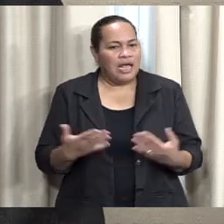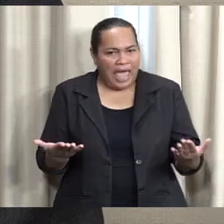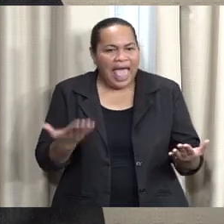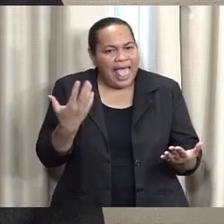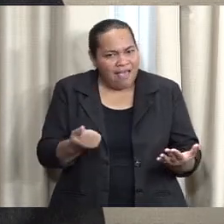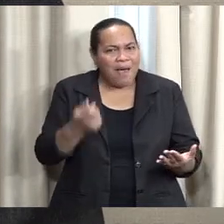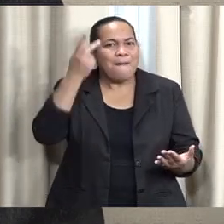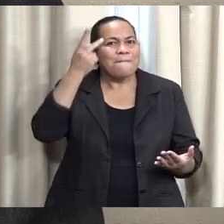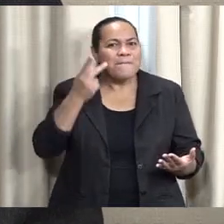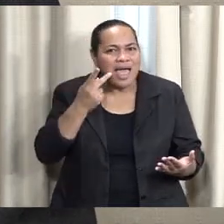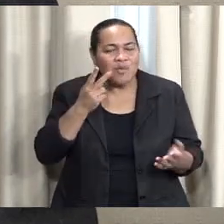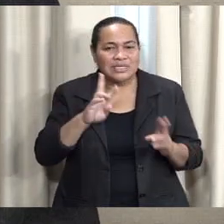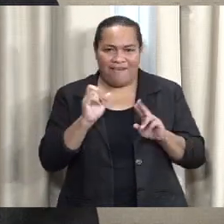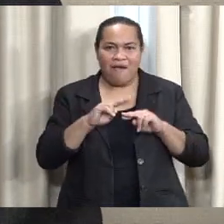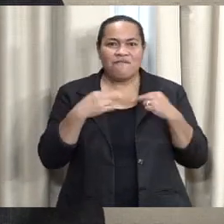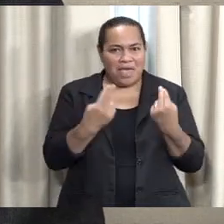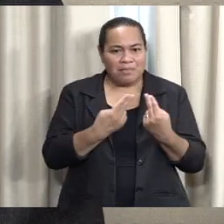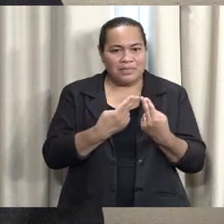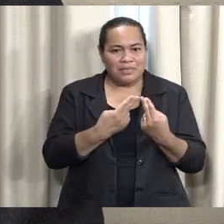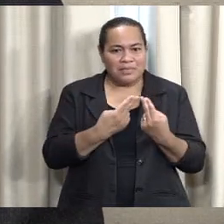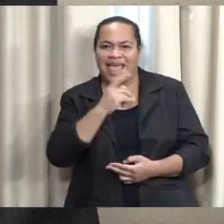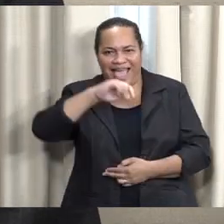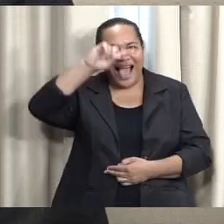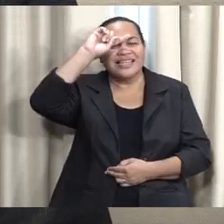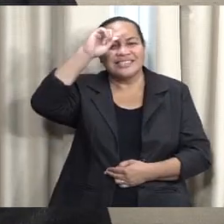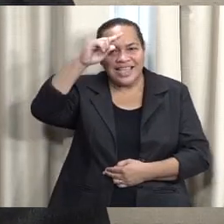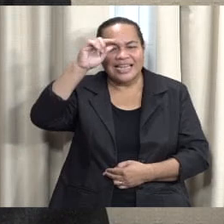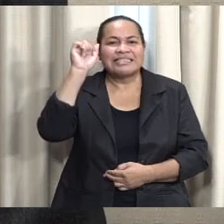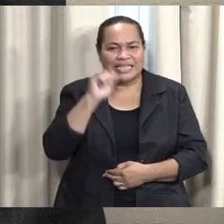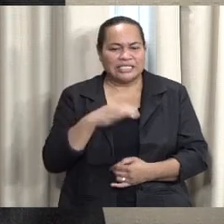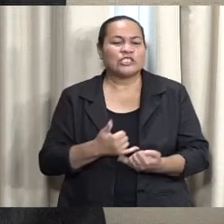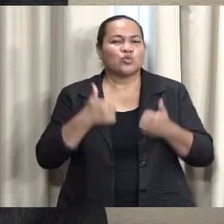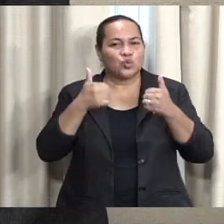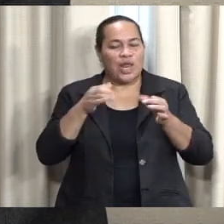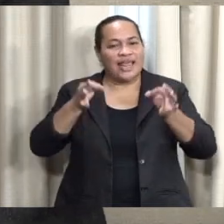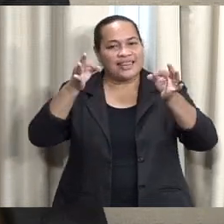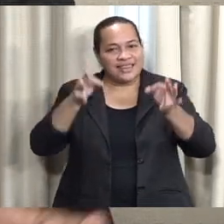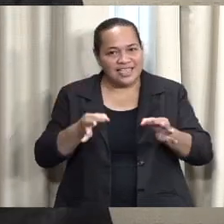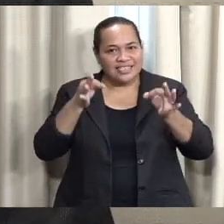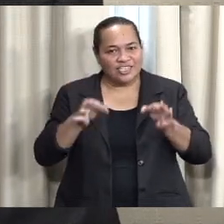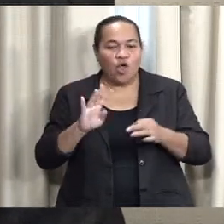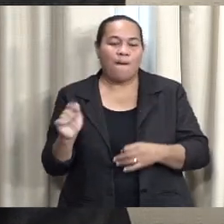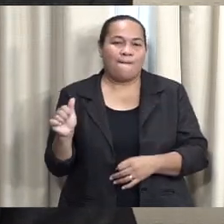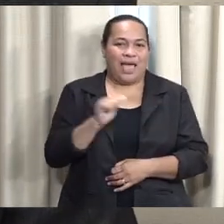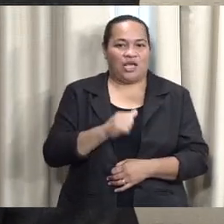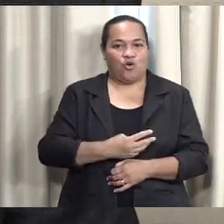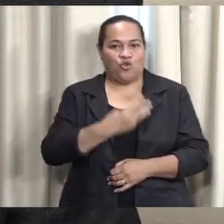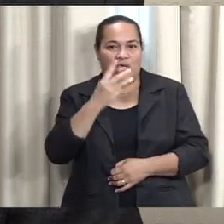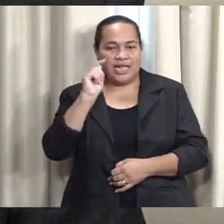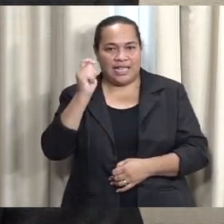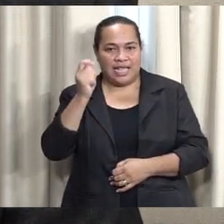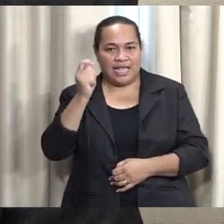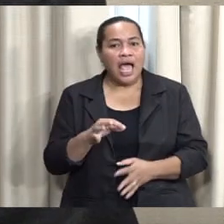parents and families, they understand that that's been a good decision. And of course, as the Prime Minister